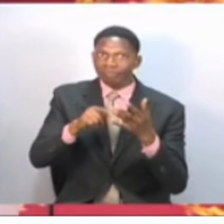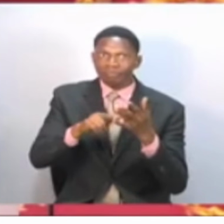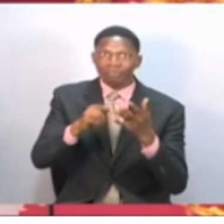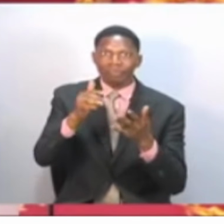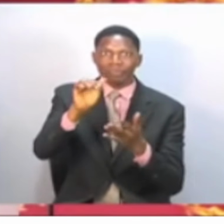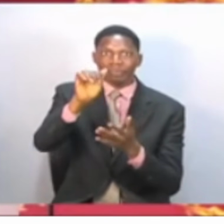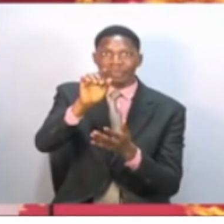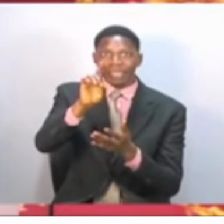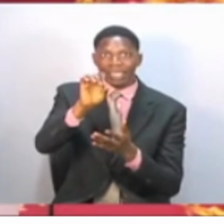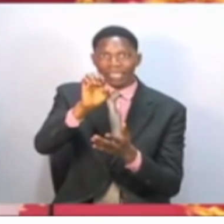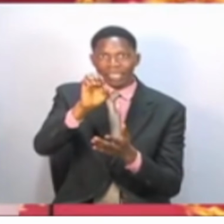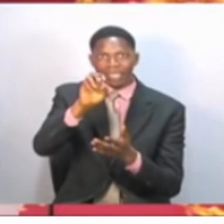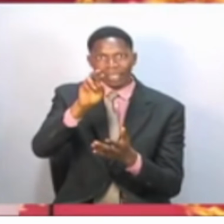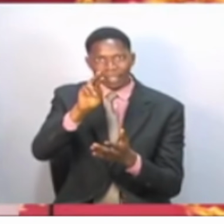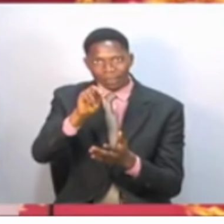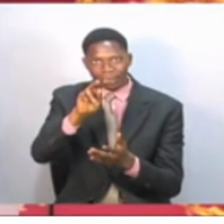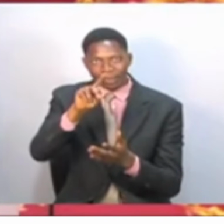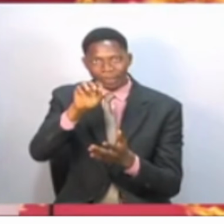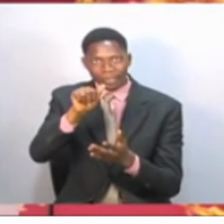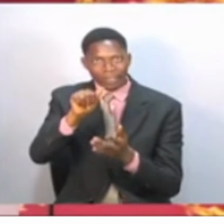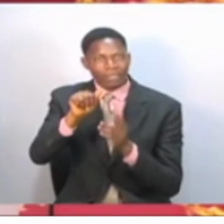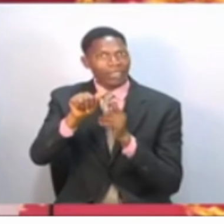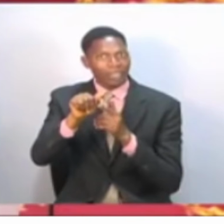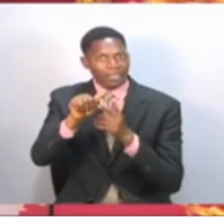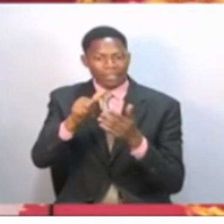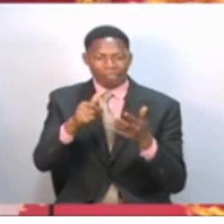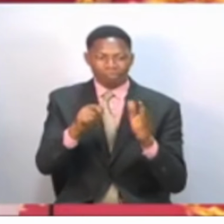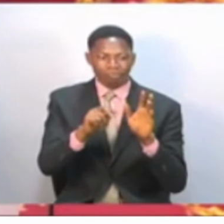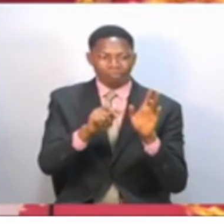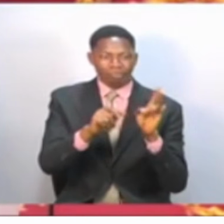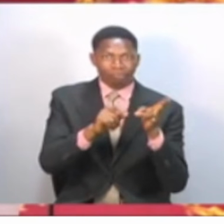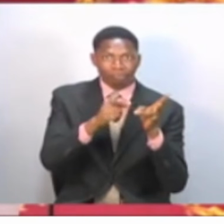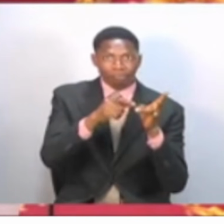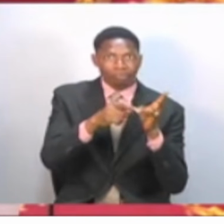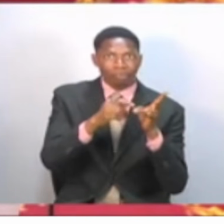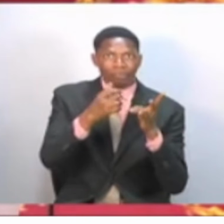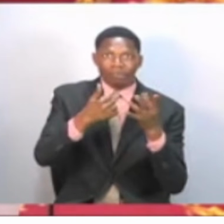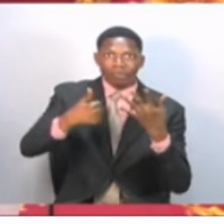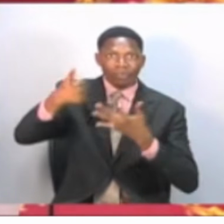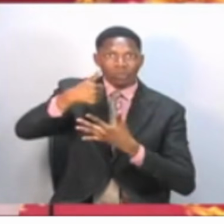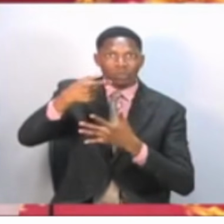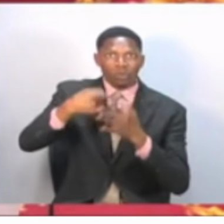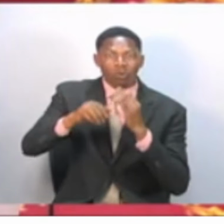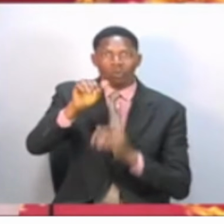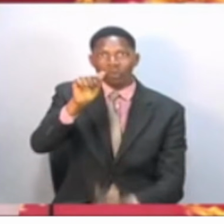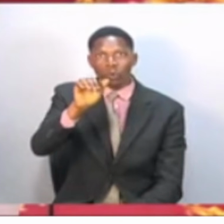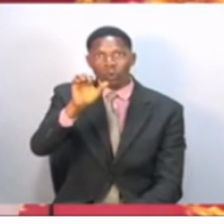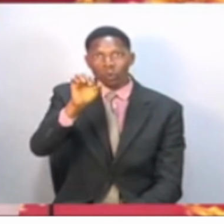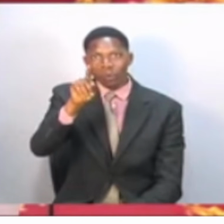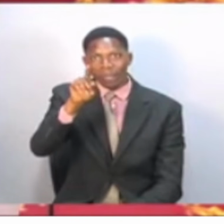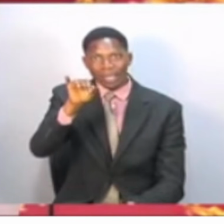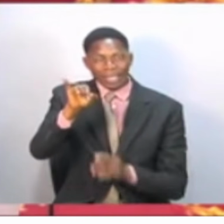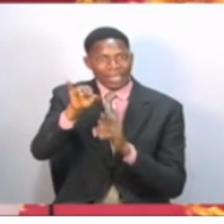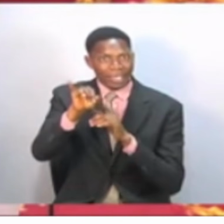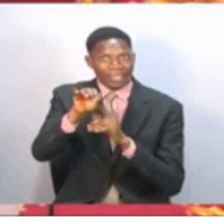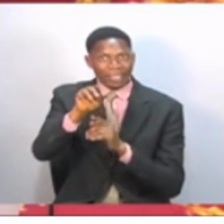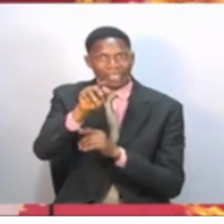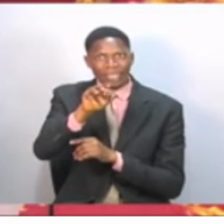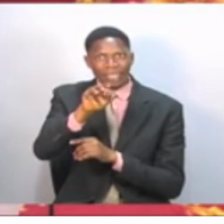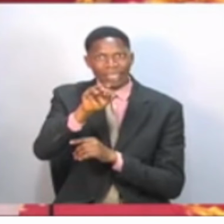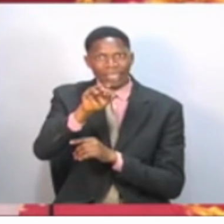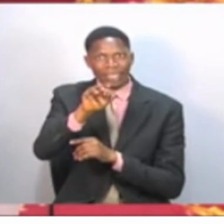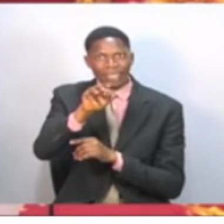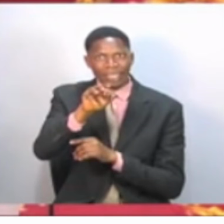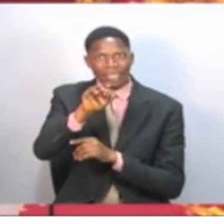Dodowa. Upgrading of Nkwanta Otidamanko Road. Upgrading of Nkwanta Otidamanko kilometer 0 to